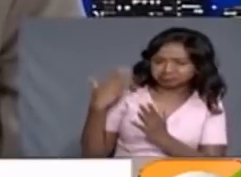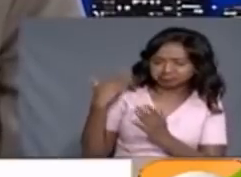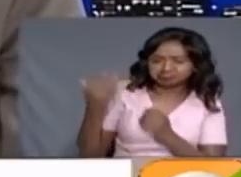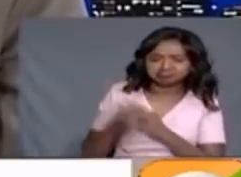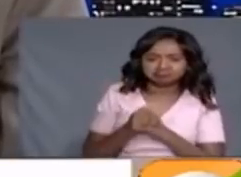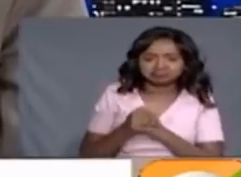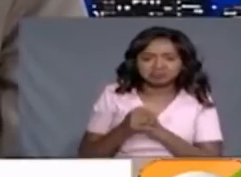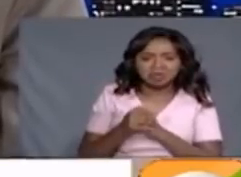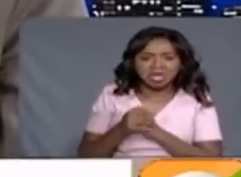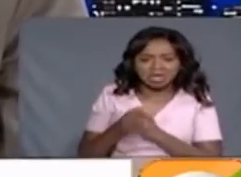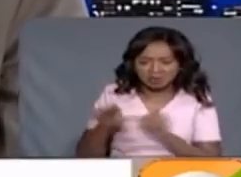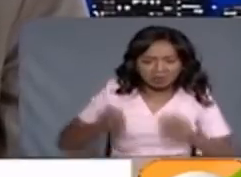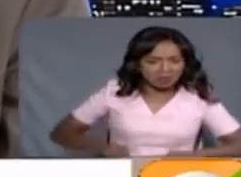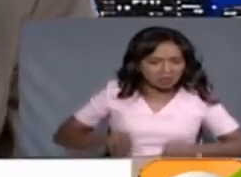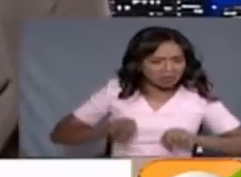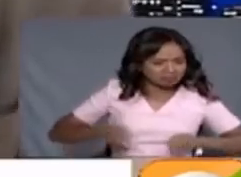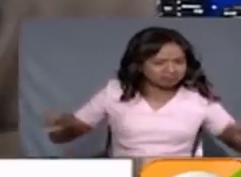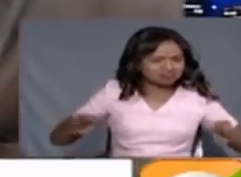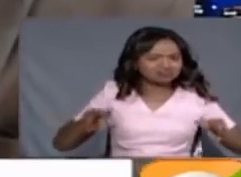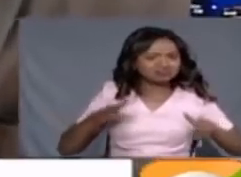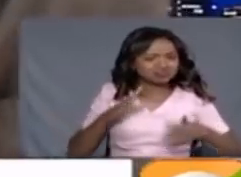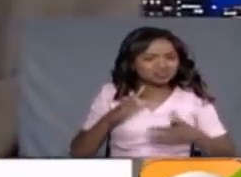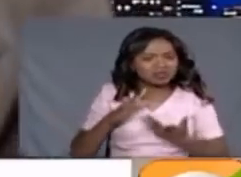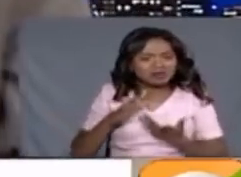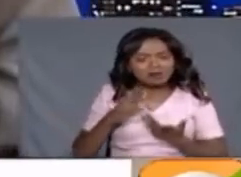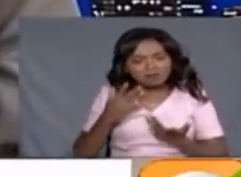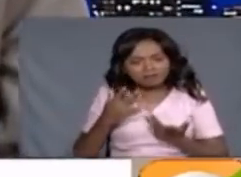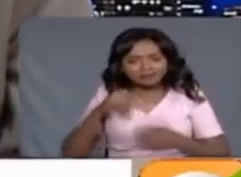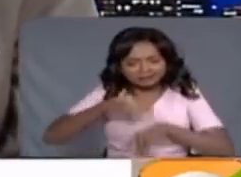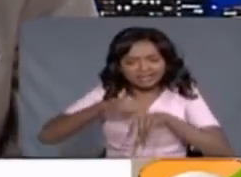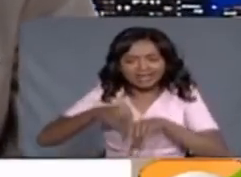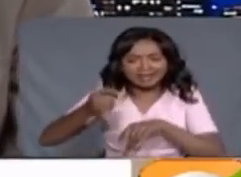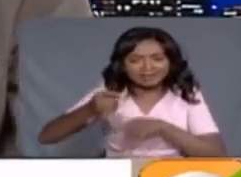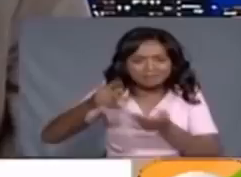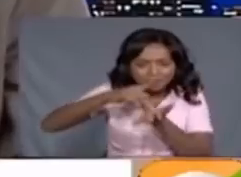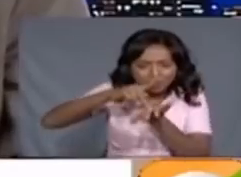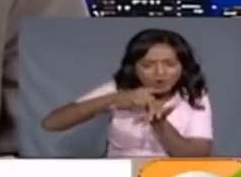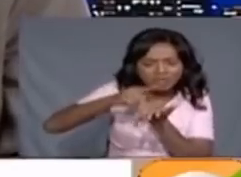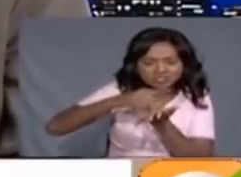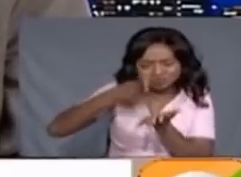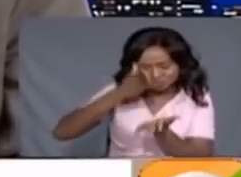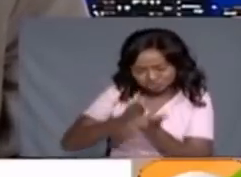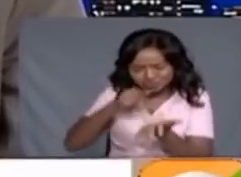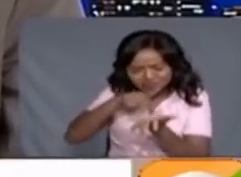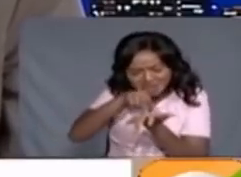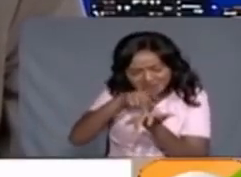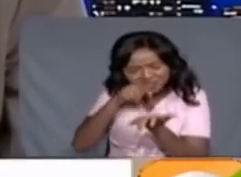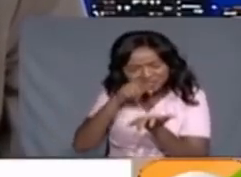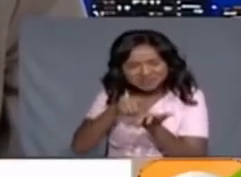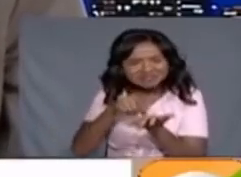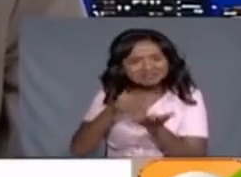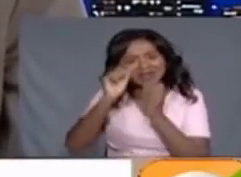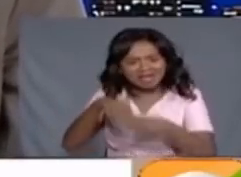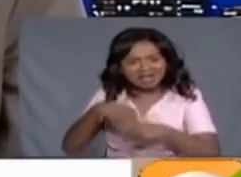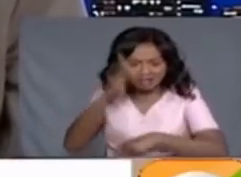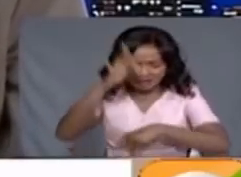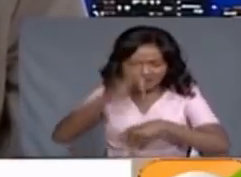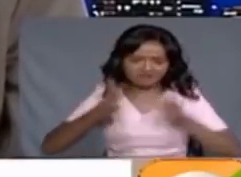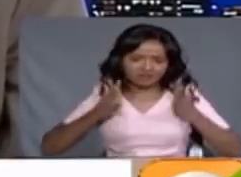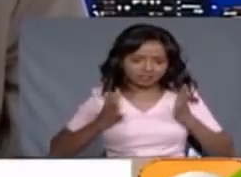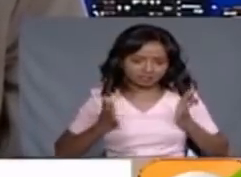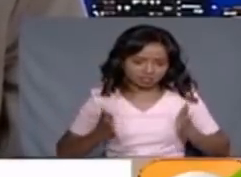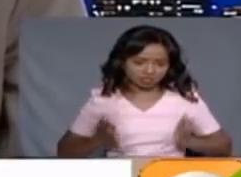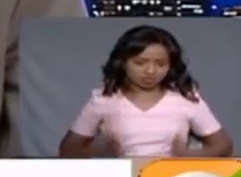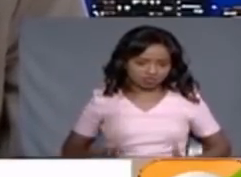there, they were extremely toxic. But right now we have some molecules that they